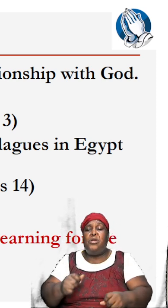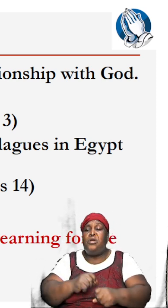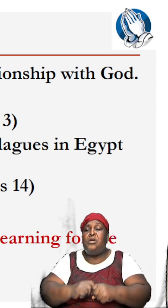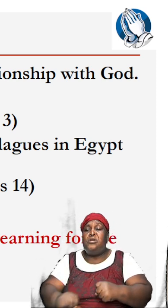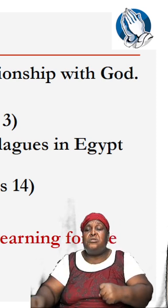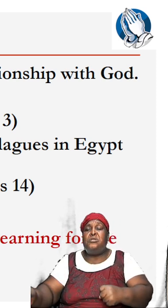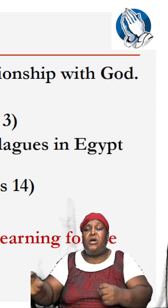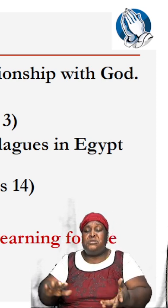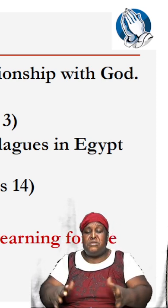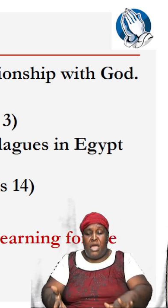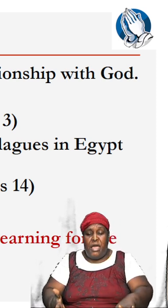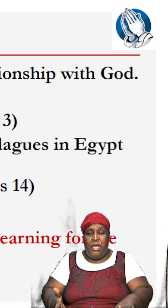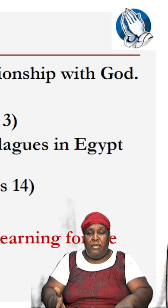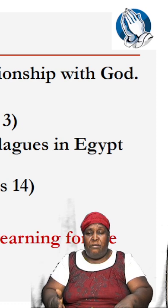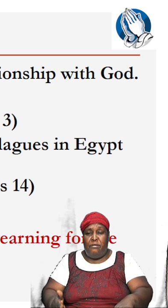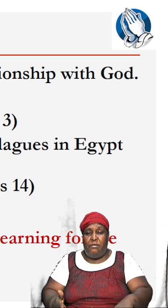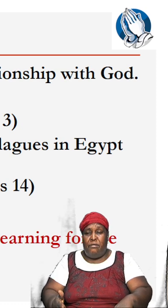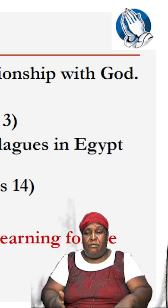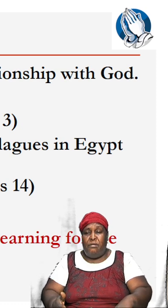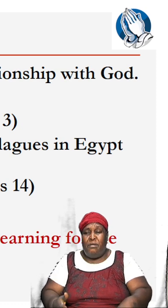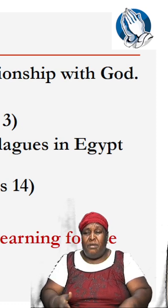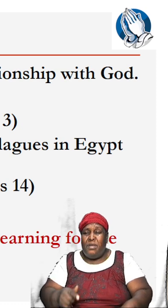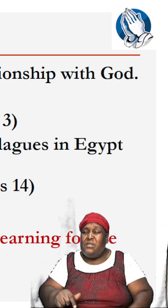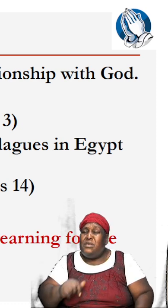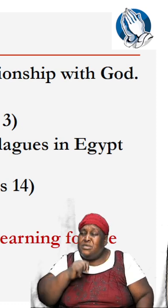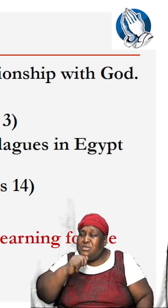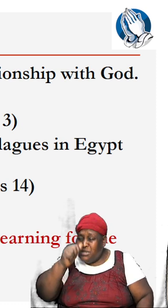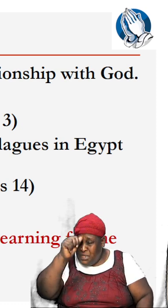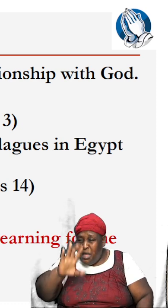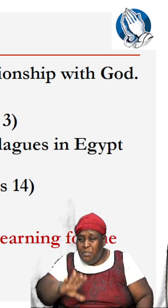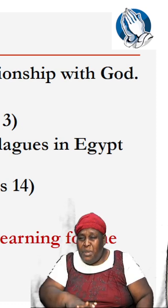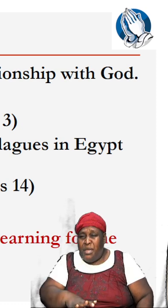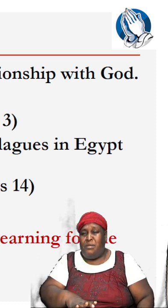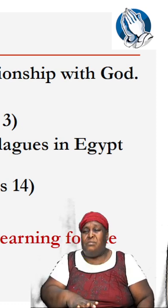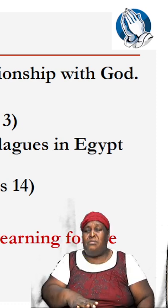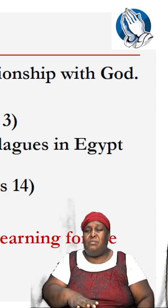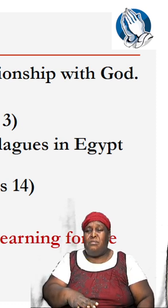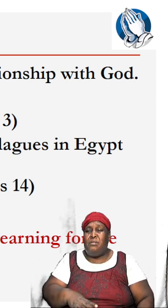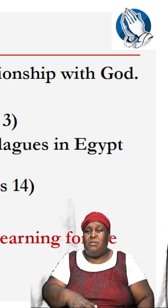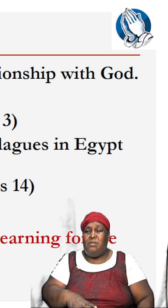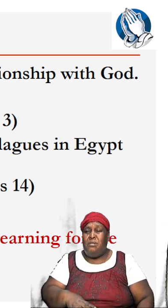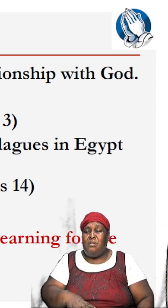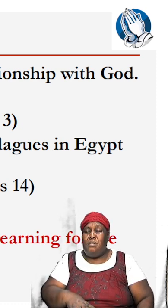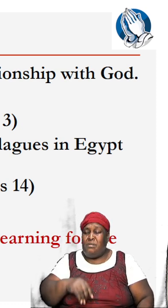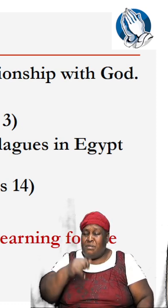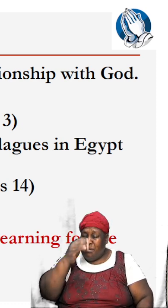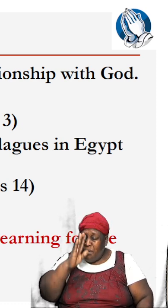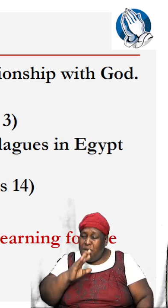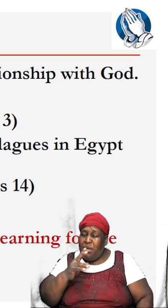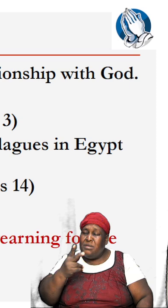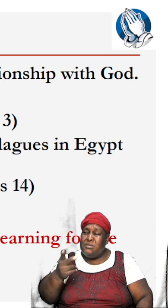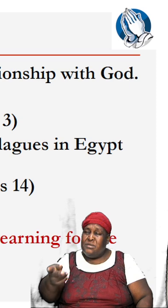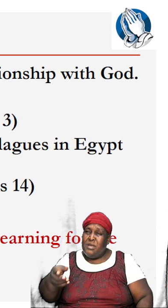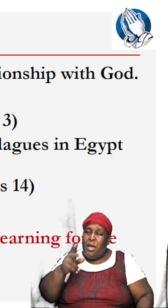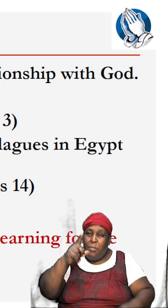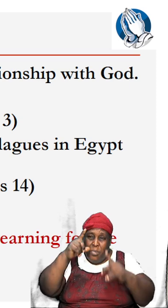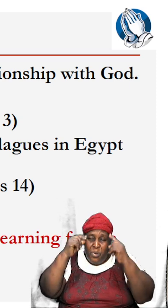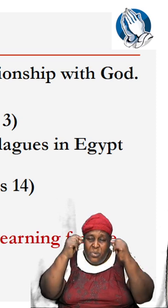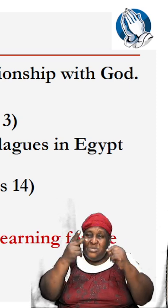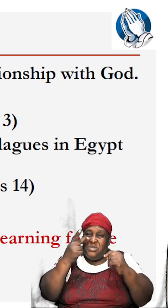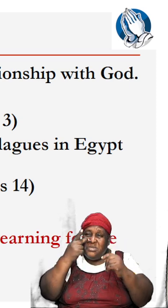consumed. This was not a man where just nilly-willy. He saw the supernatural of